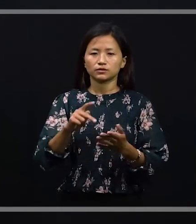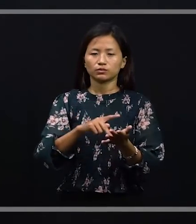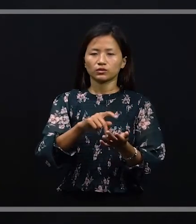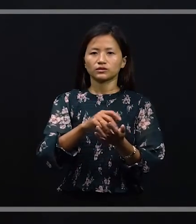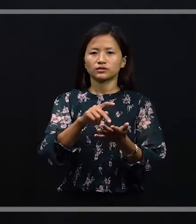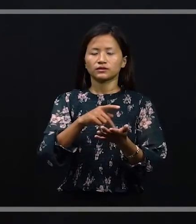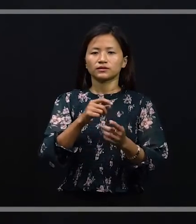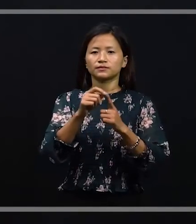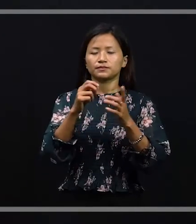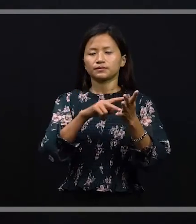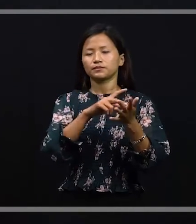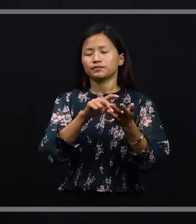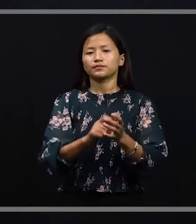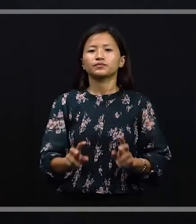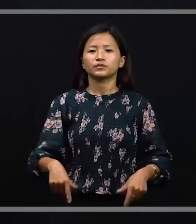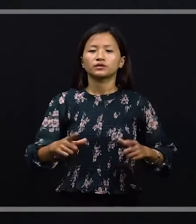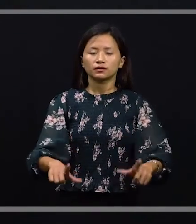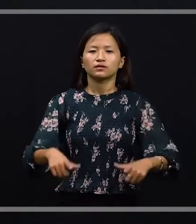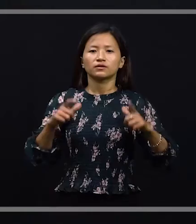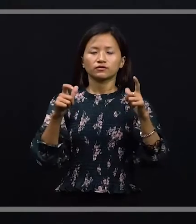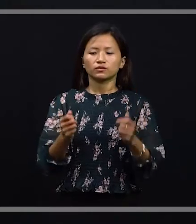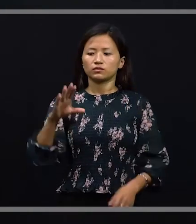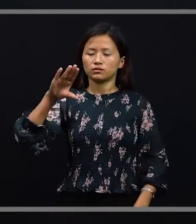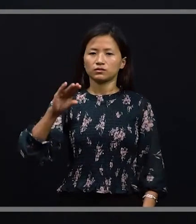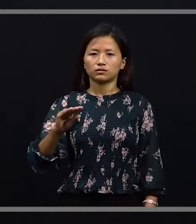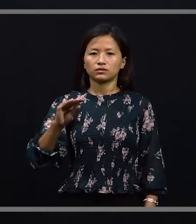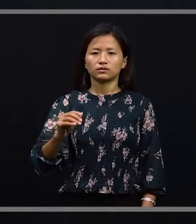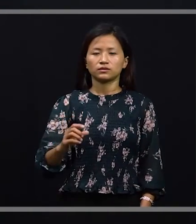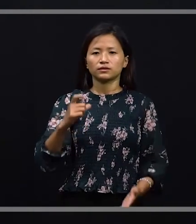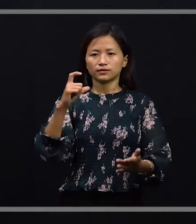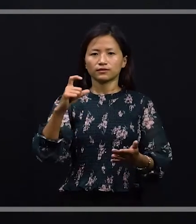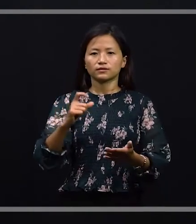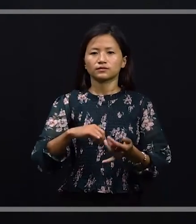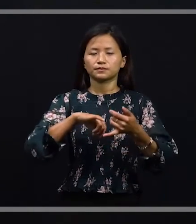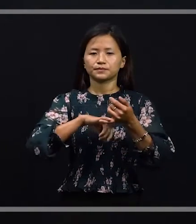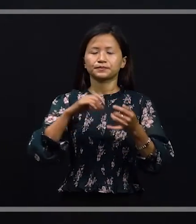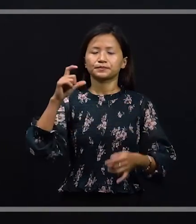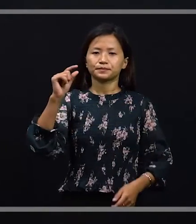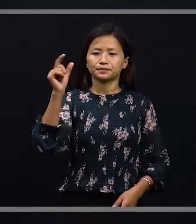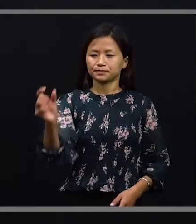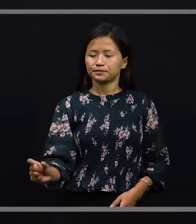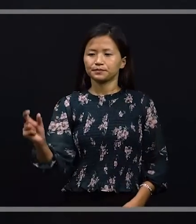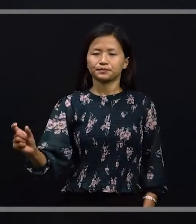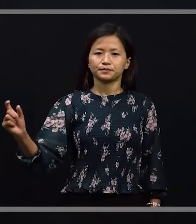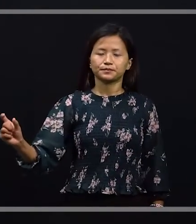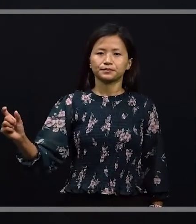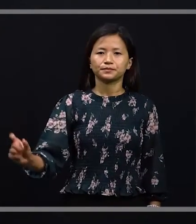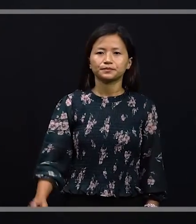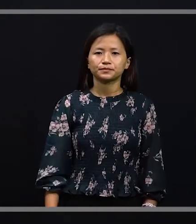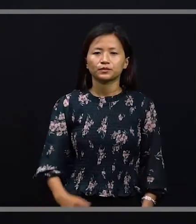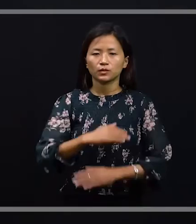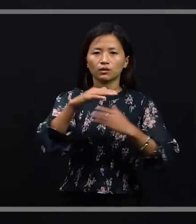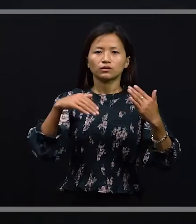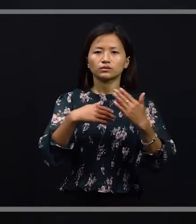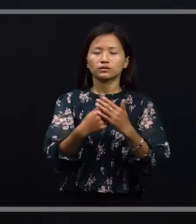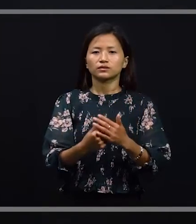So among all this, one of this reformer was Bhim Rao Ambedkar. Okay, so this Bhim Rao Ambedkar,